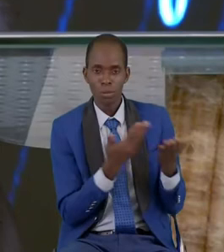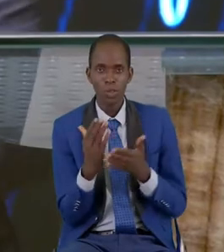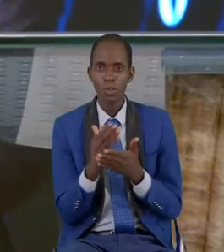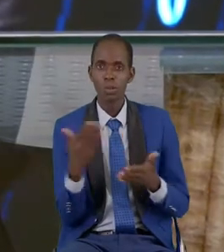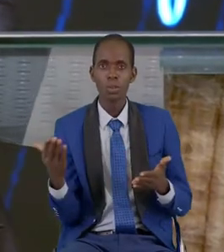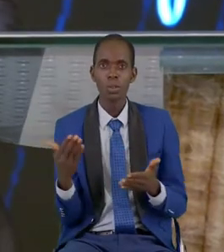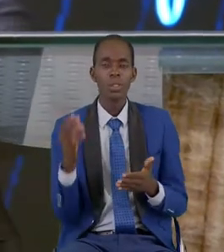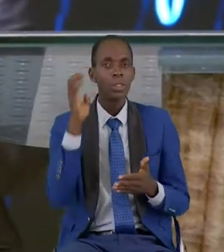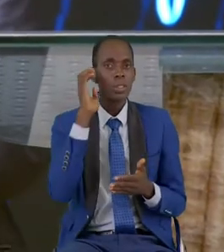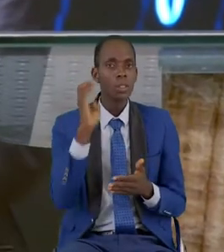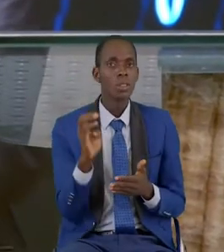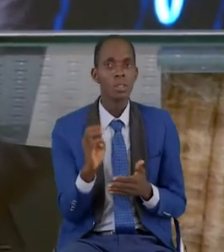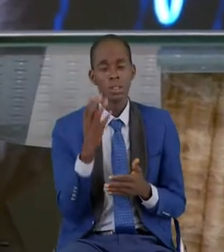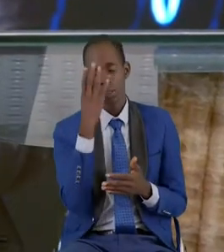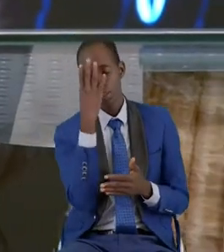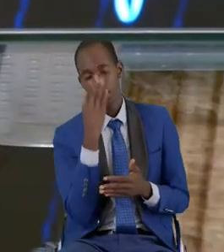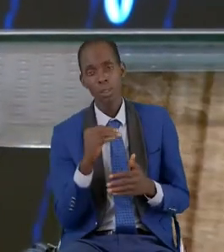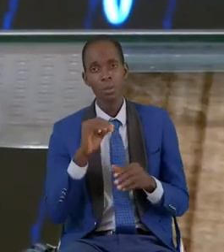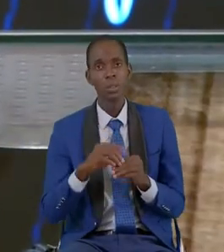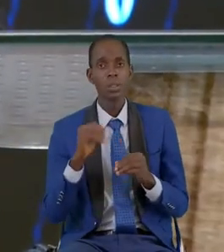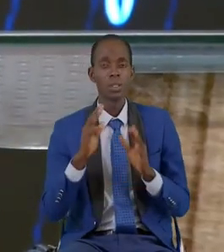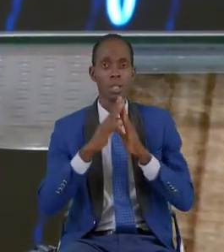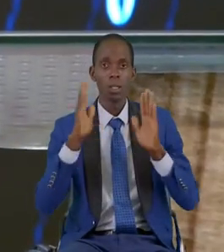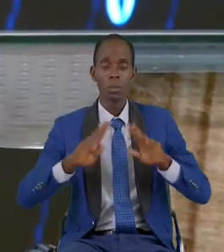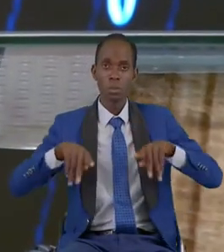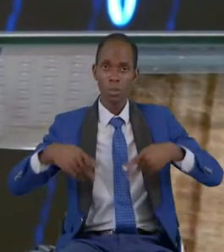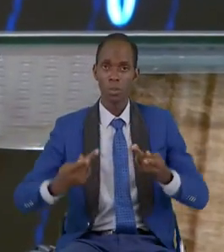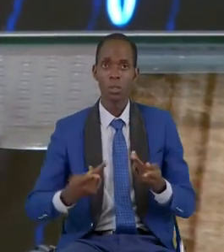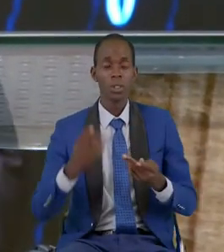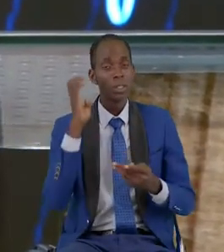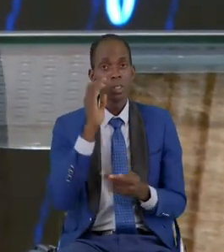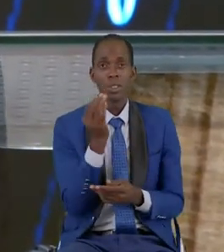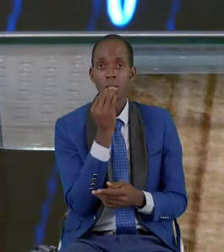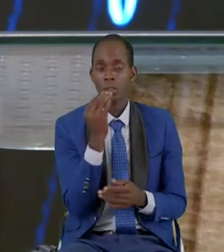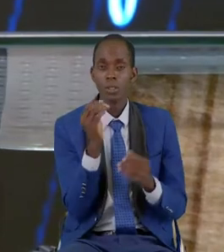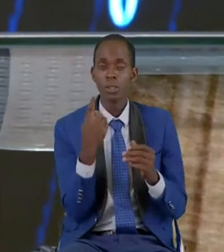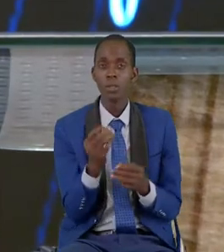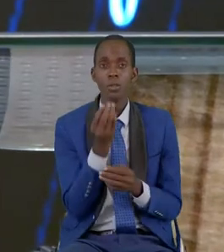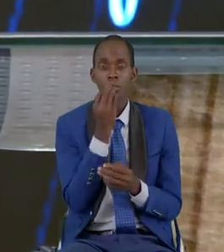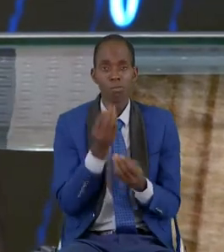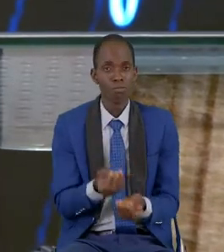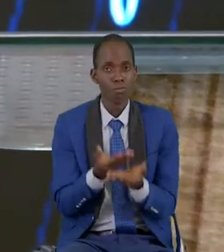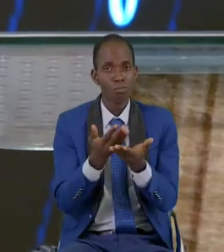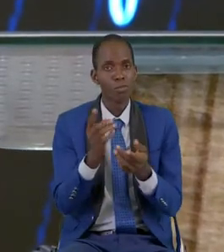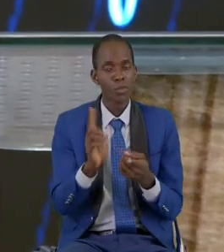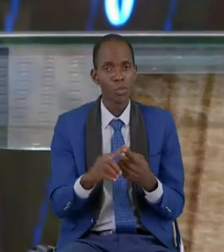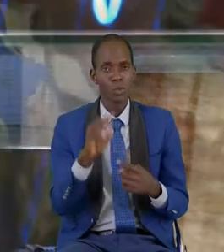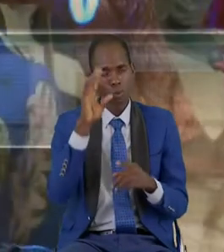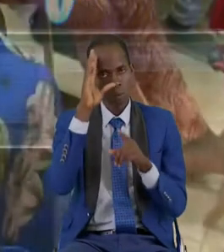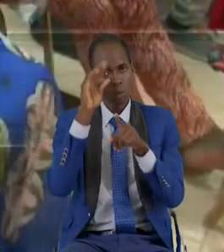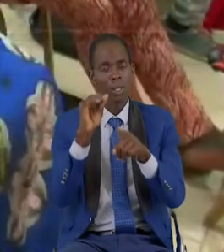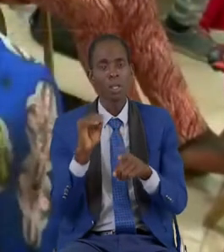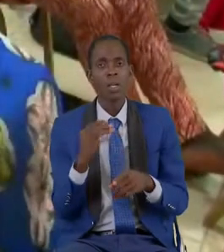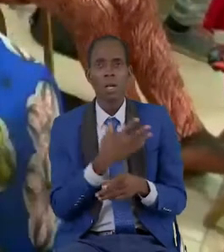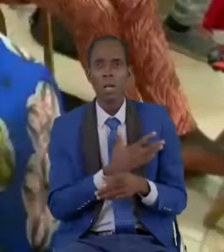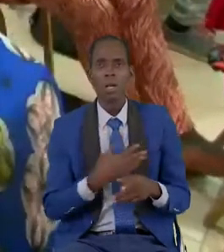slept in the house they provided, Gentiles. He ate the food they provided, and they knew already that the